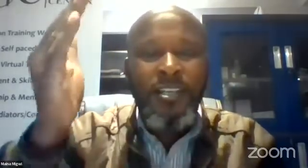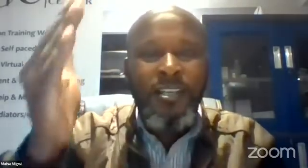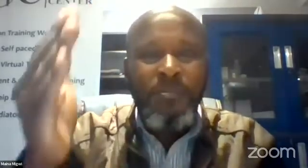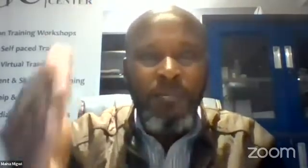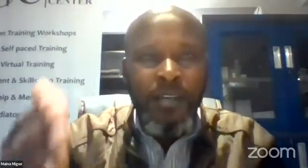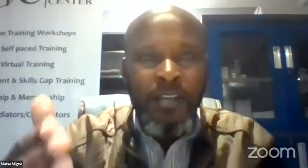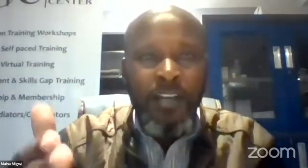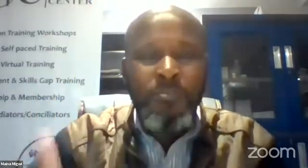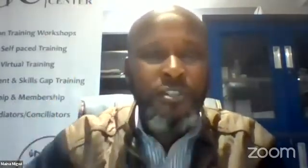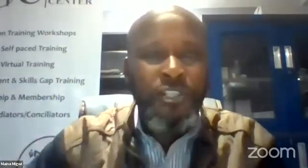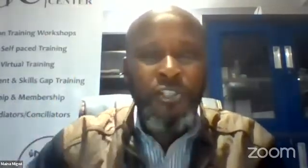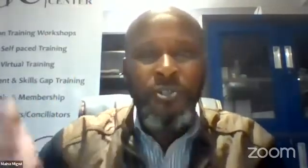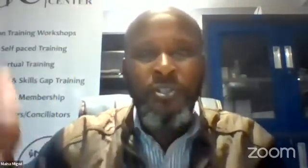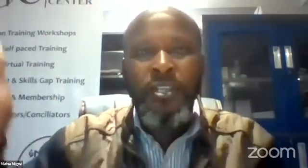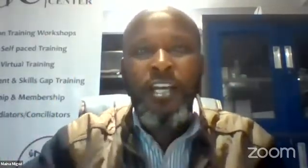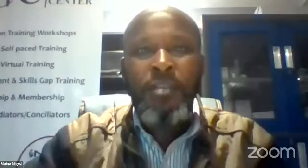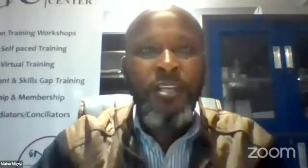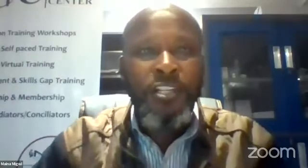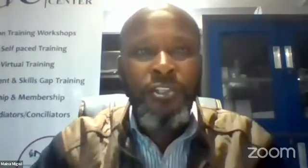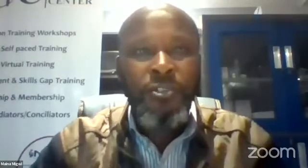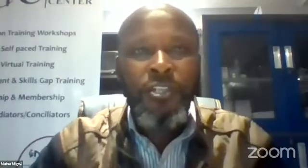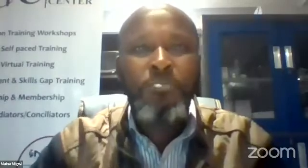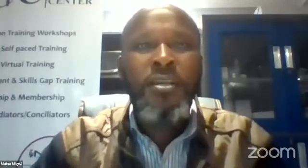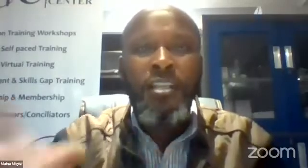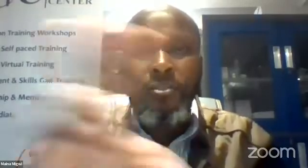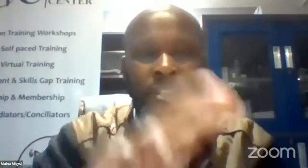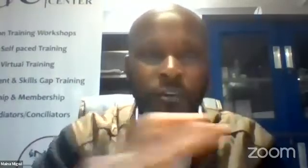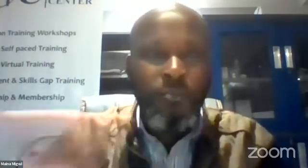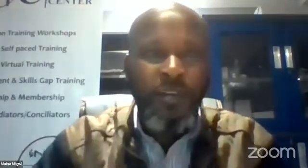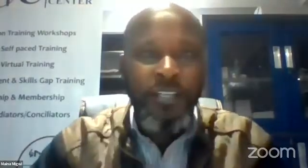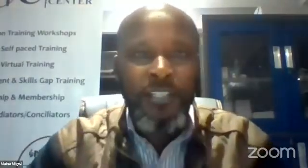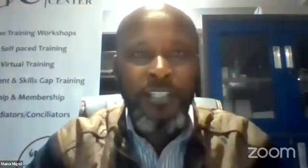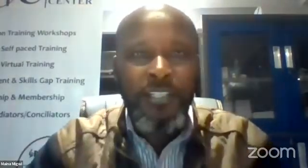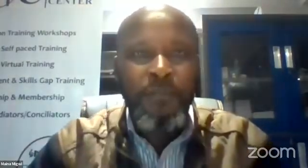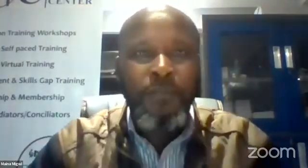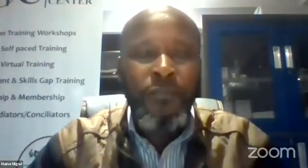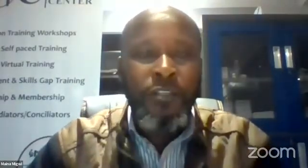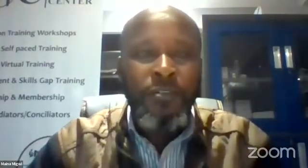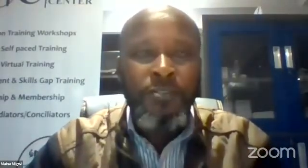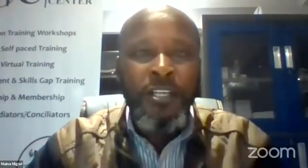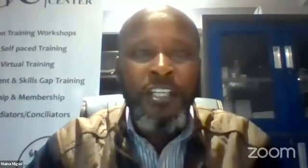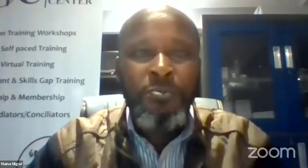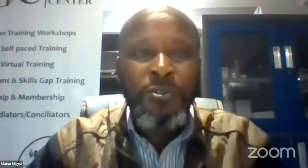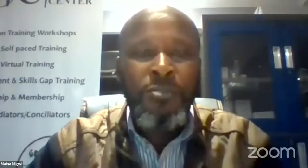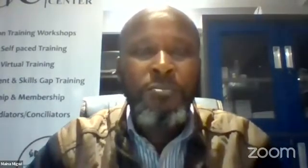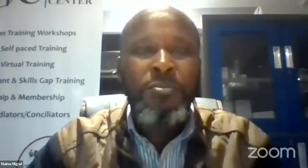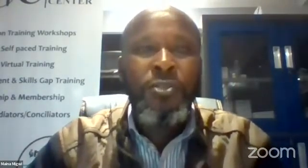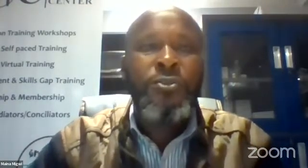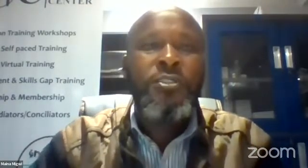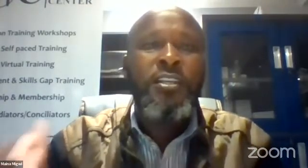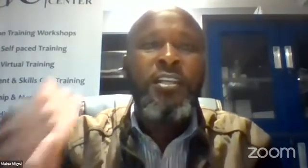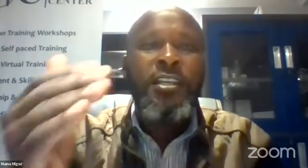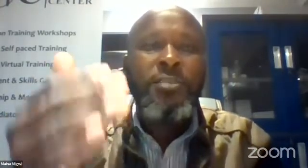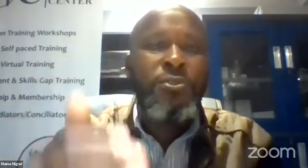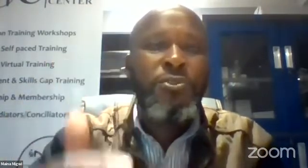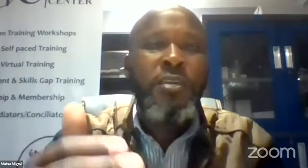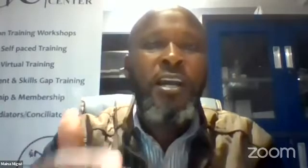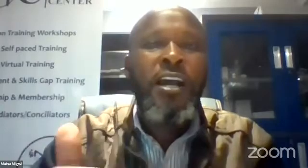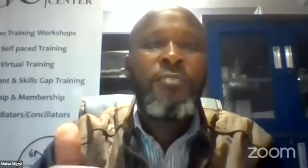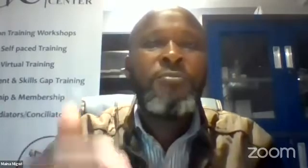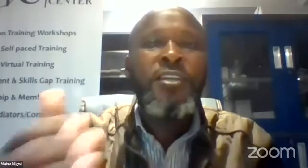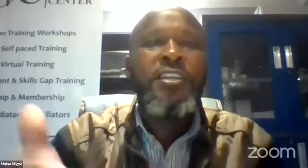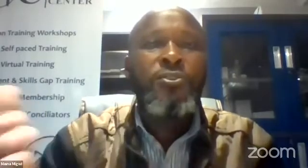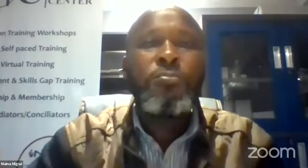process, arbitration and mediation, depending on the complexity of the dispute, because disputes